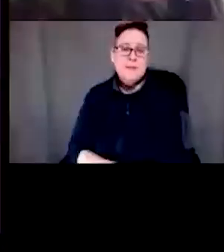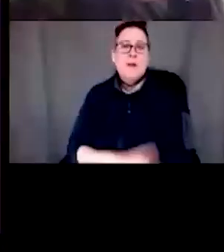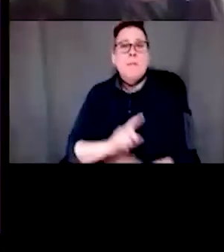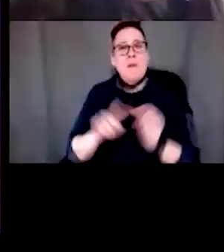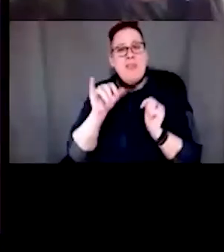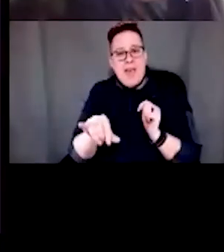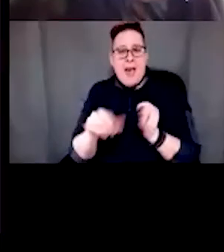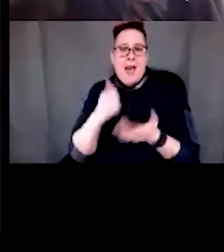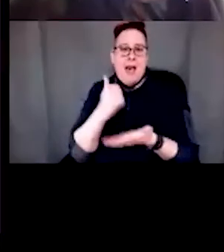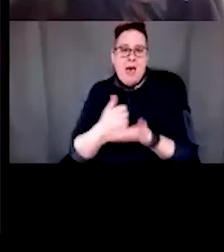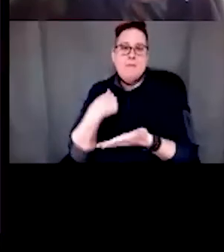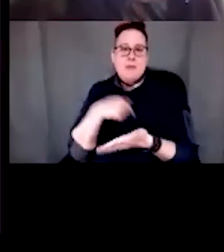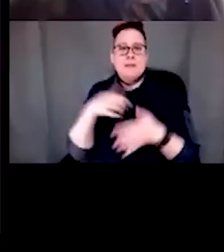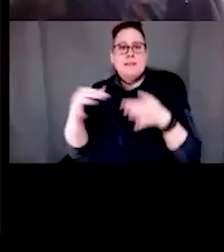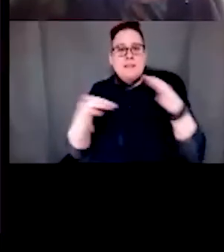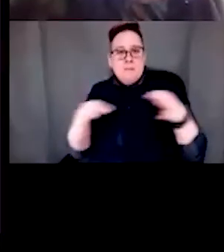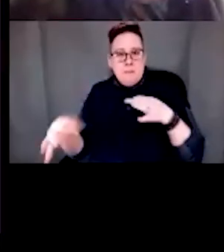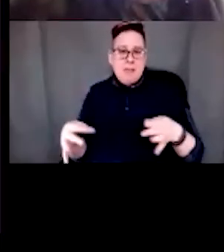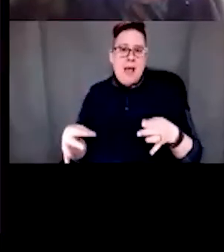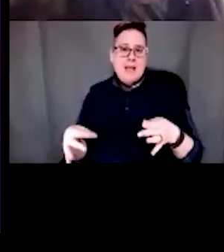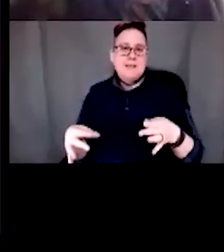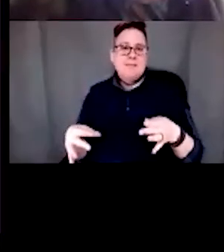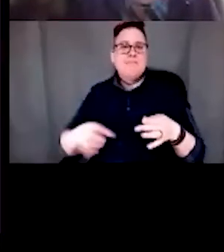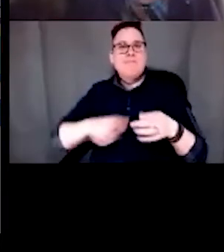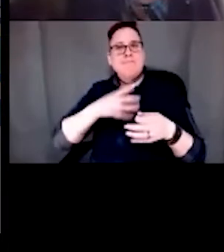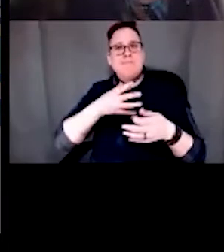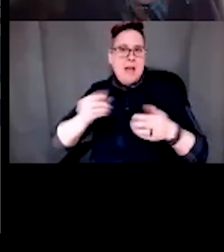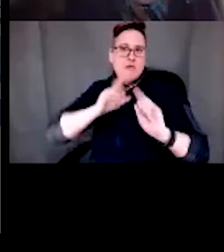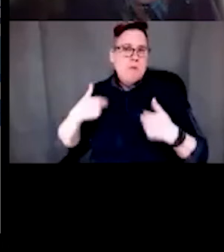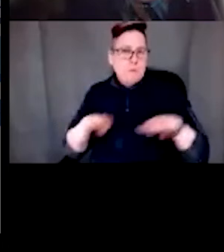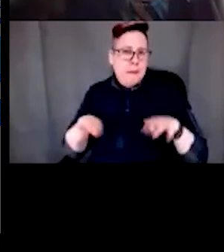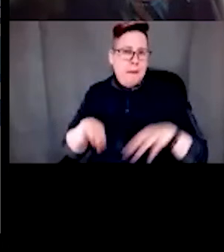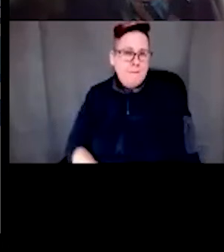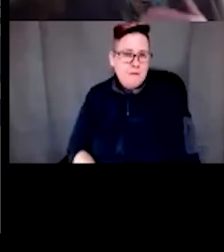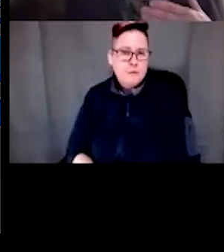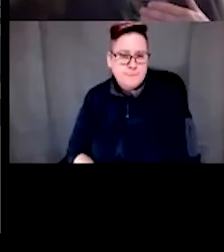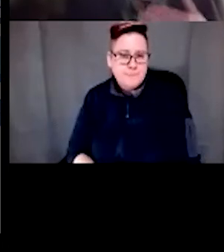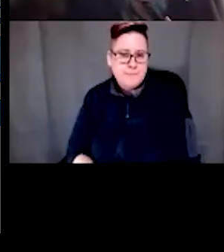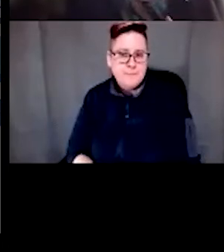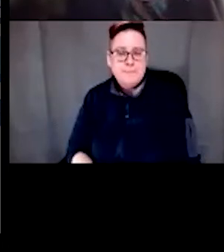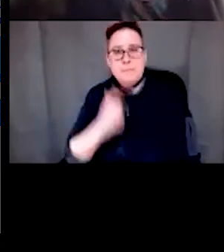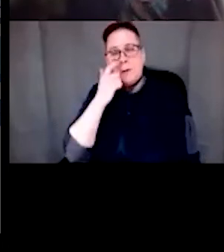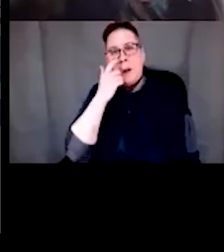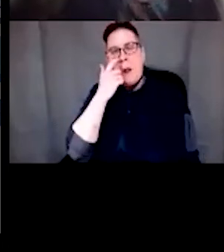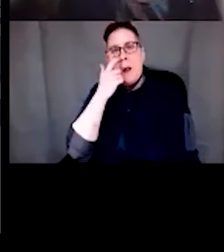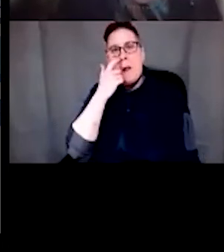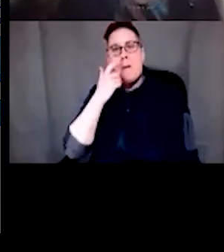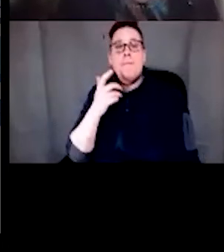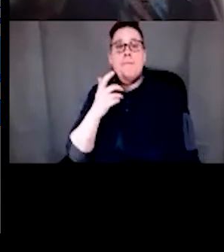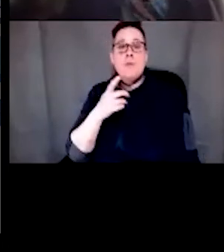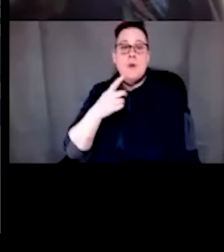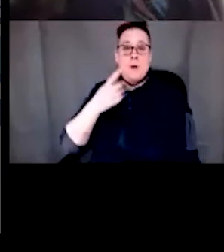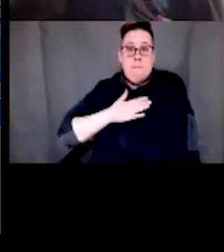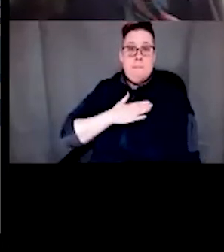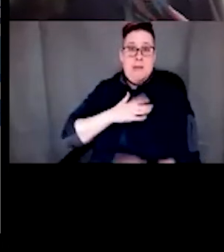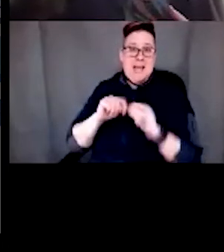explanation of and responses to human behavior. the way we came to understand that as a team